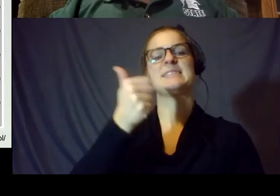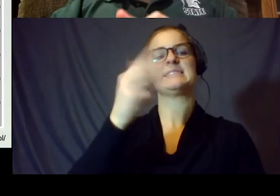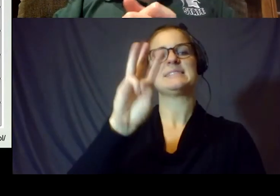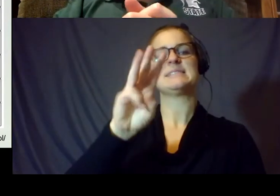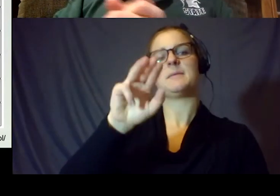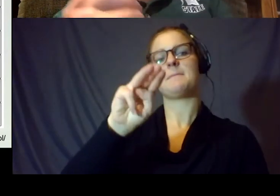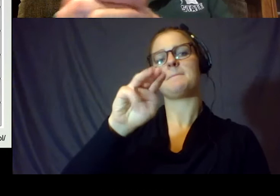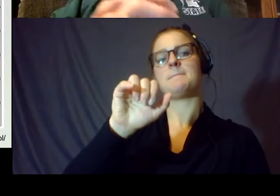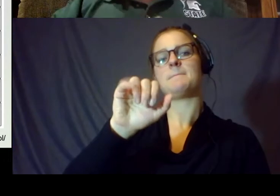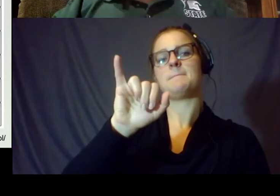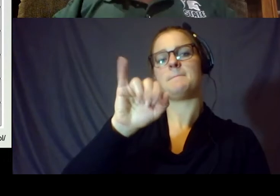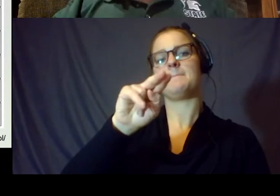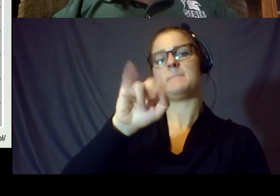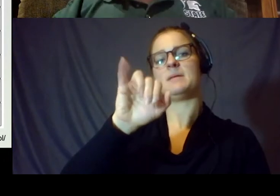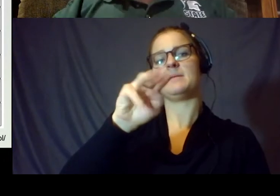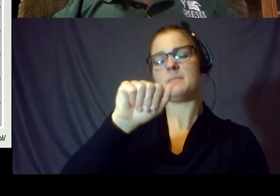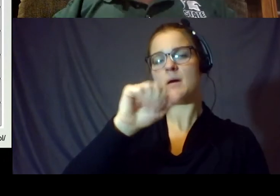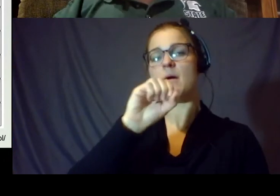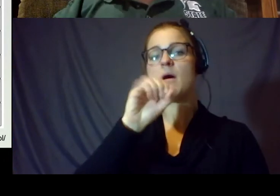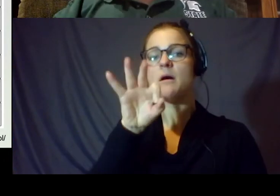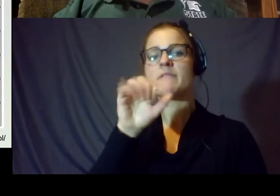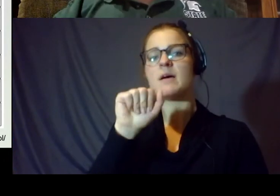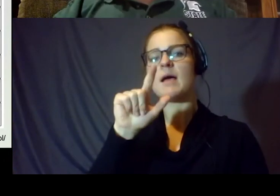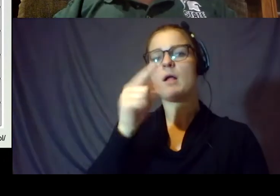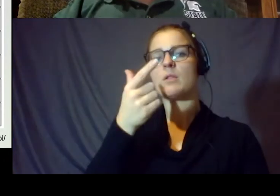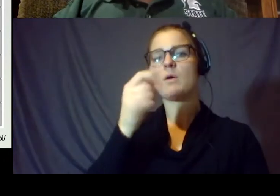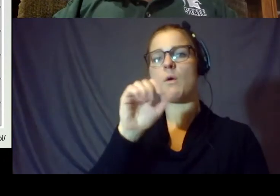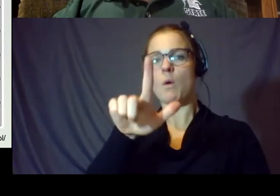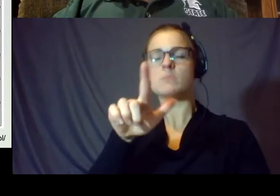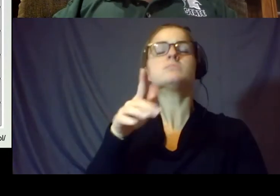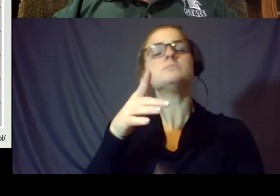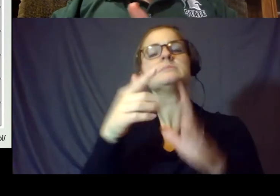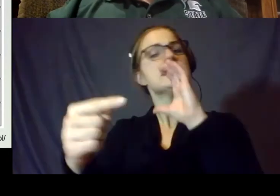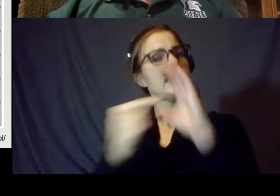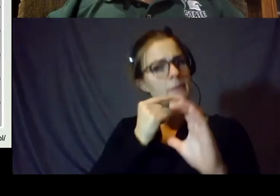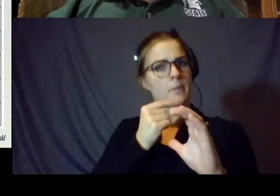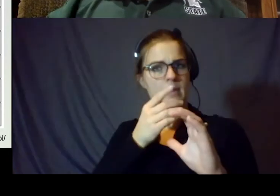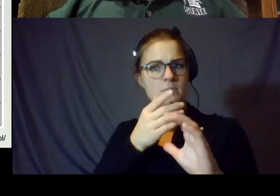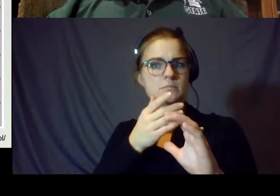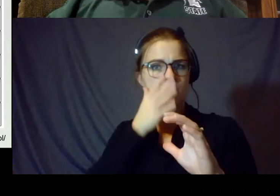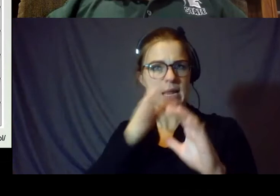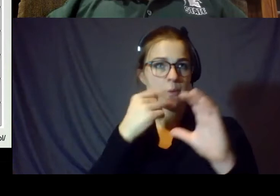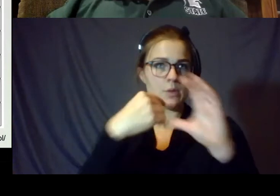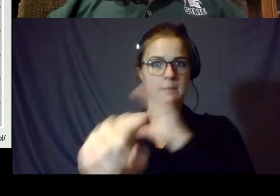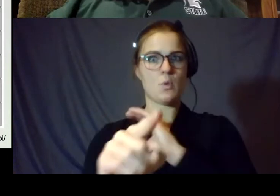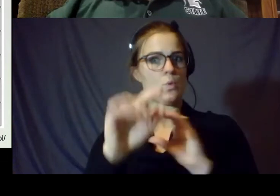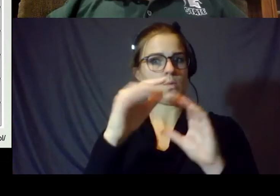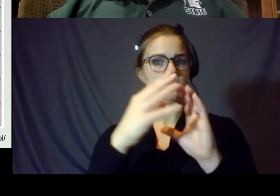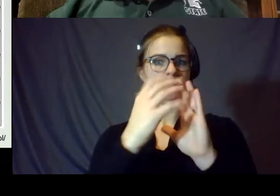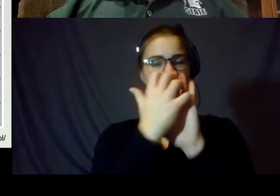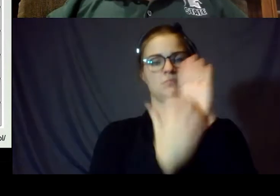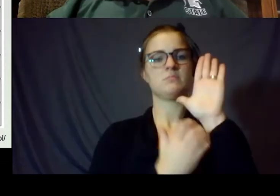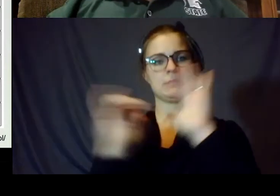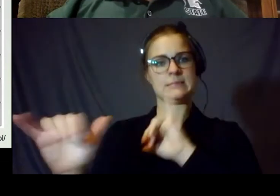information, I can, at the end, I've got my email address up there. Just send me a note and I will send these out to you. The dark